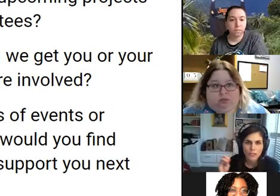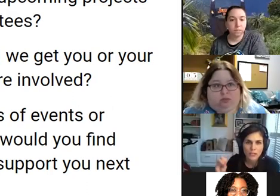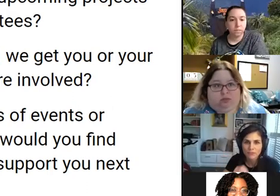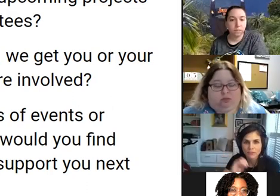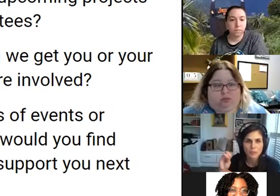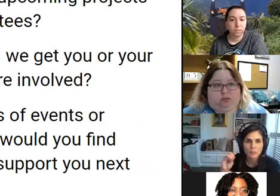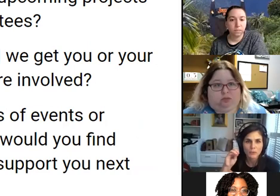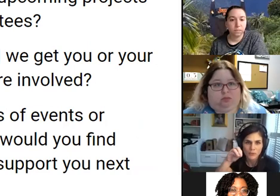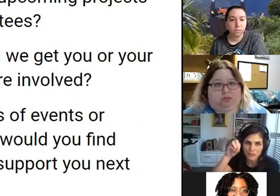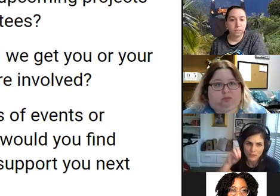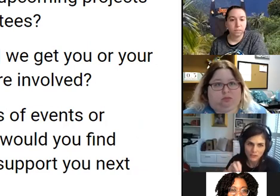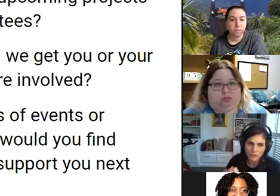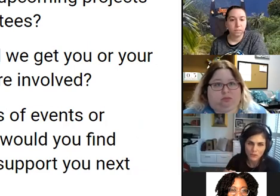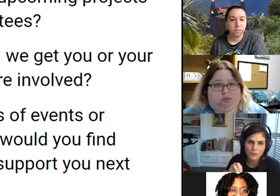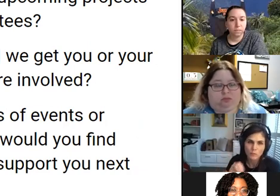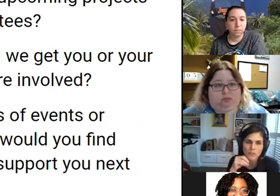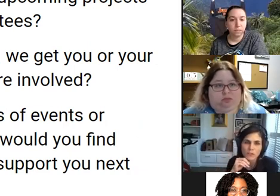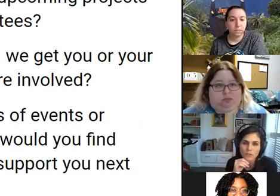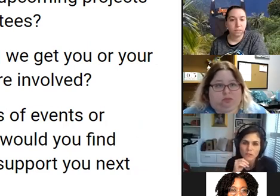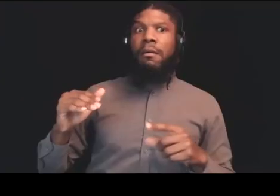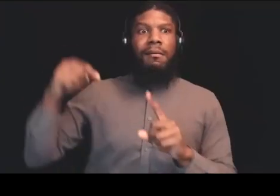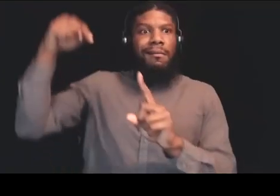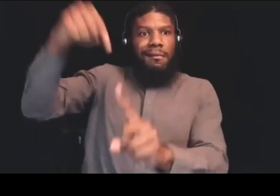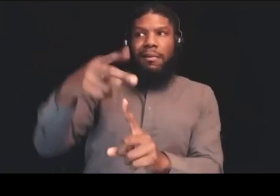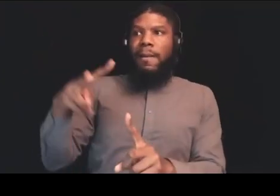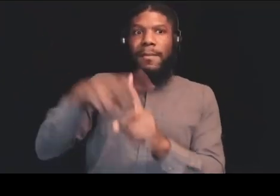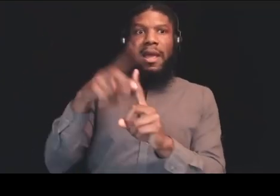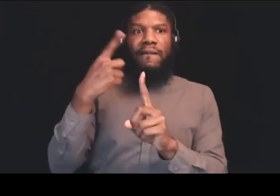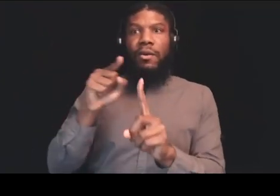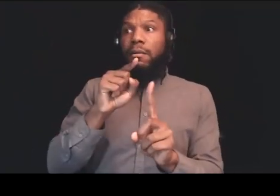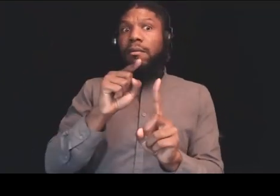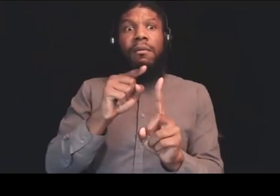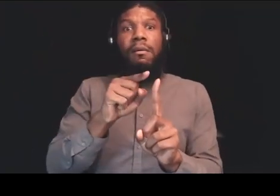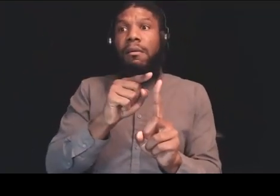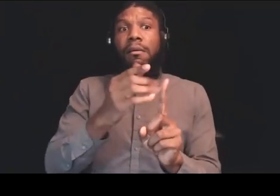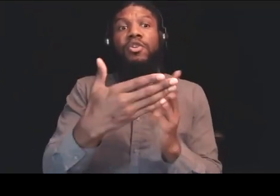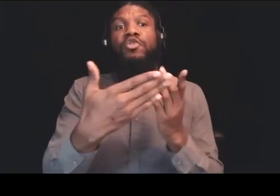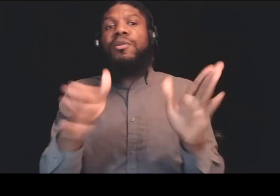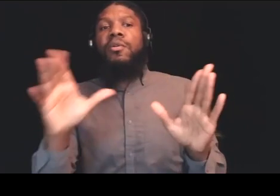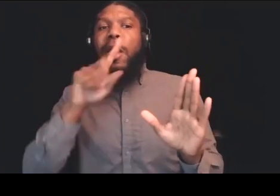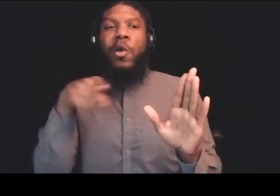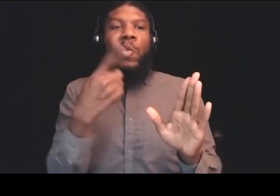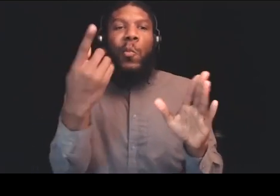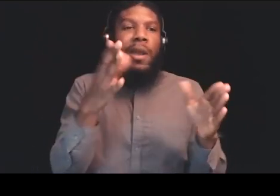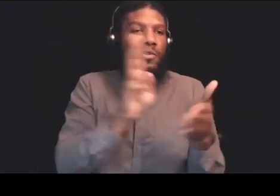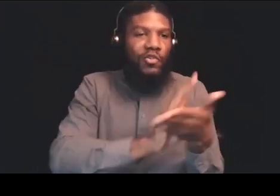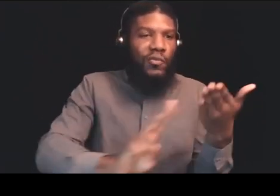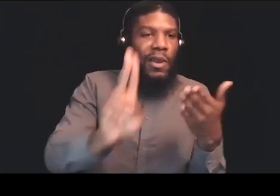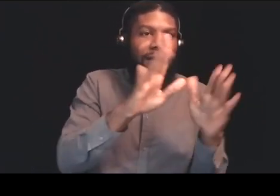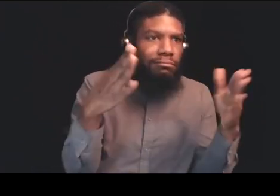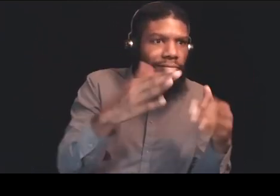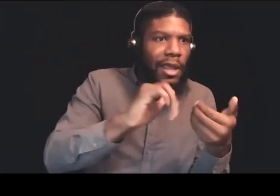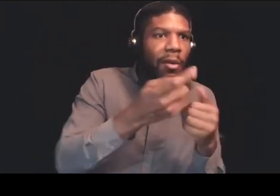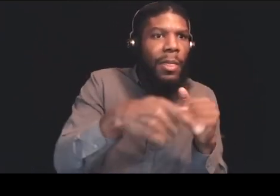to enough people, so it's not so specific to a singular university and how they run those pieces, but also thinking